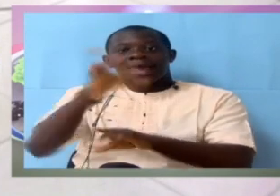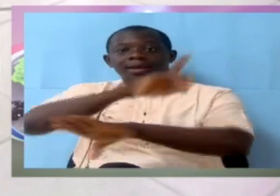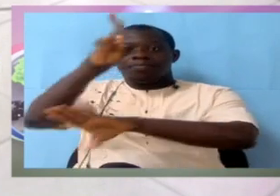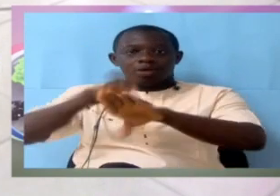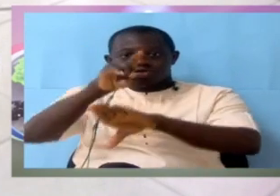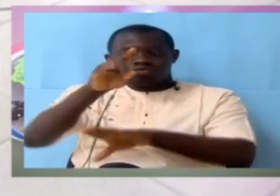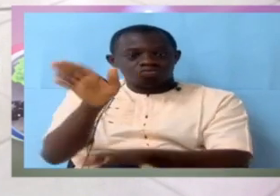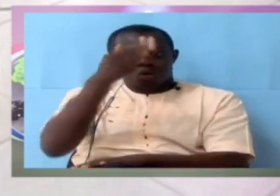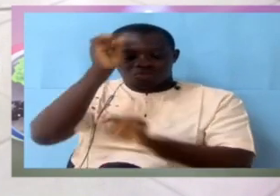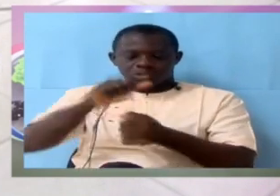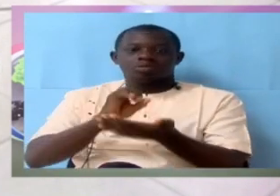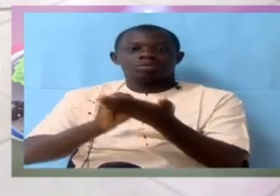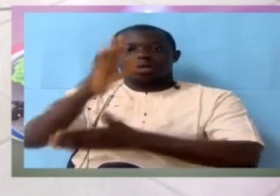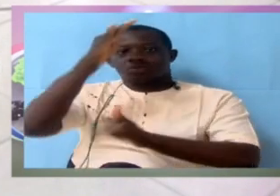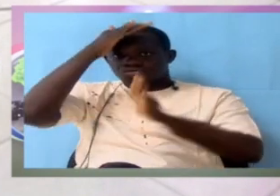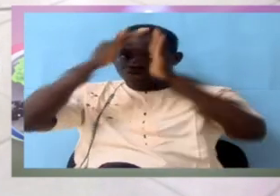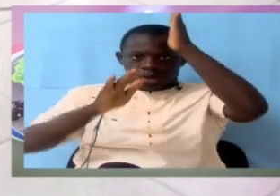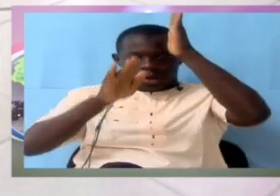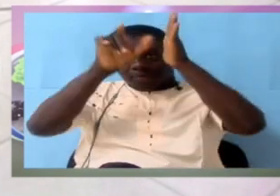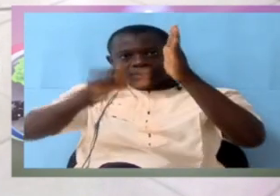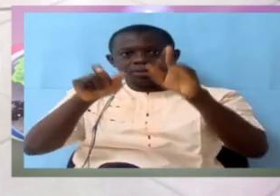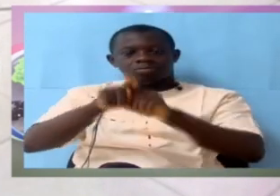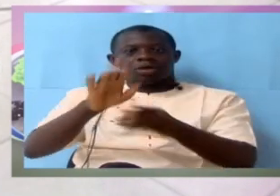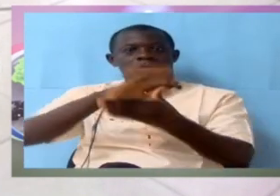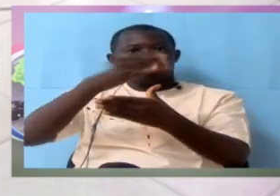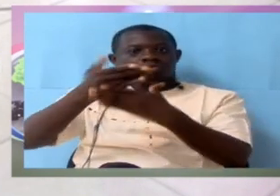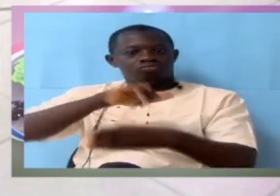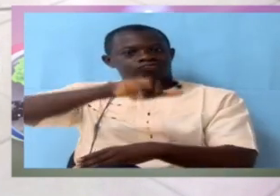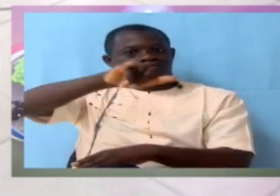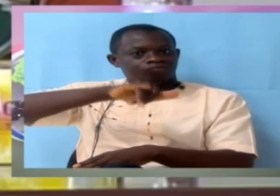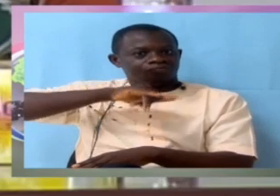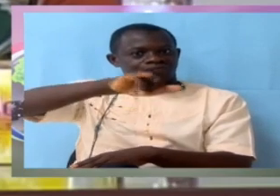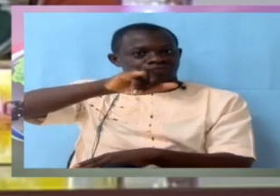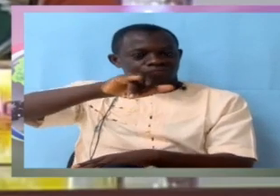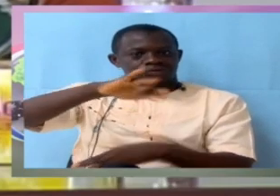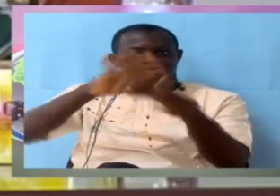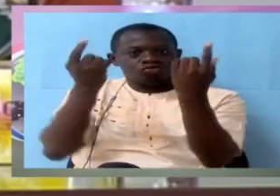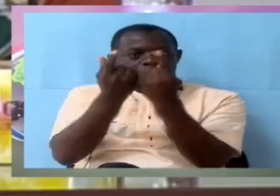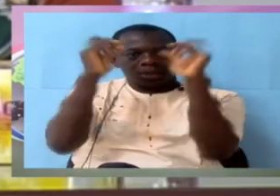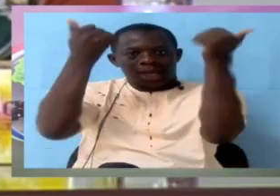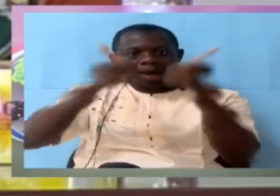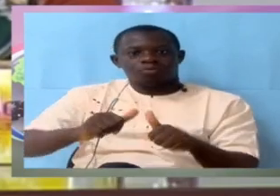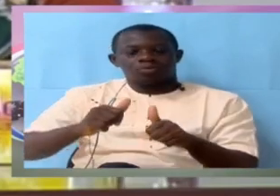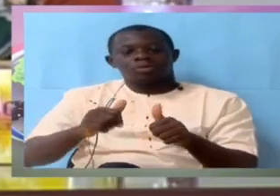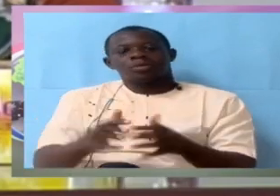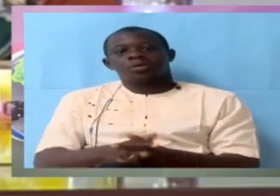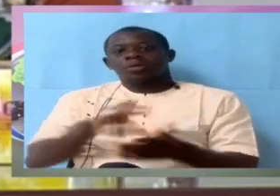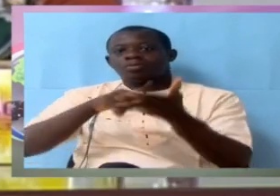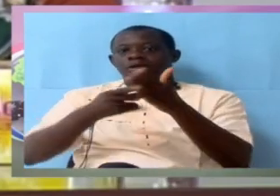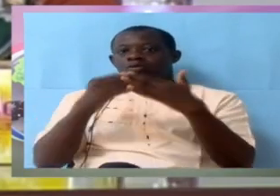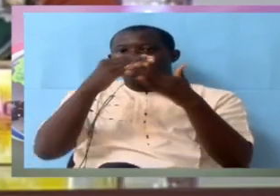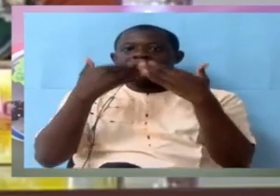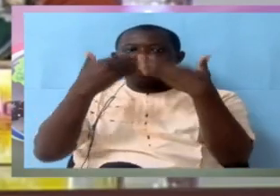after you. It will be between you and him. So you were telling this commission that it was impossible